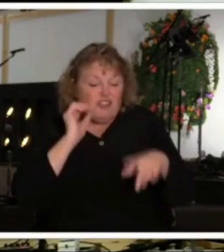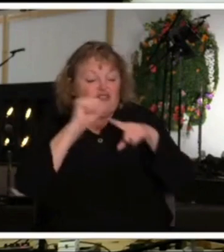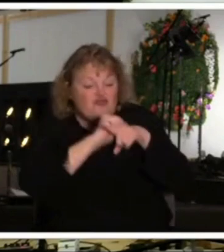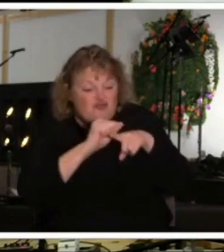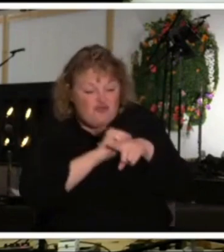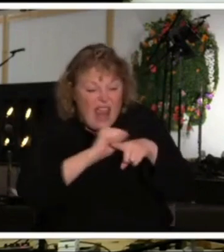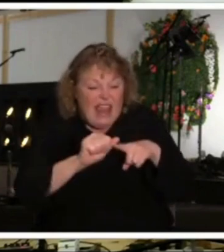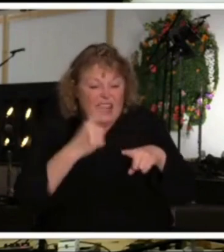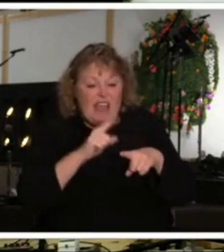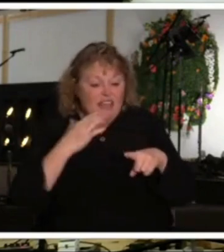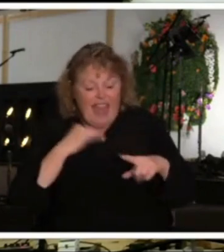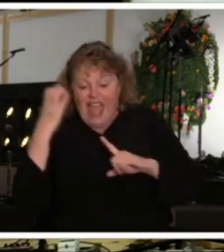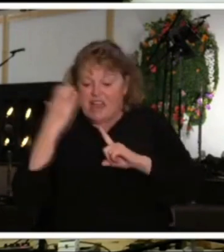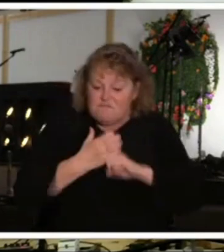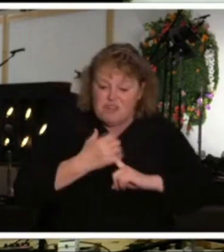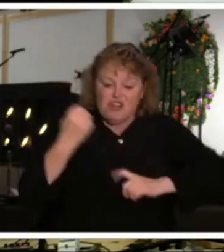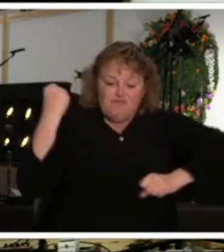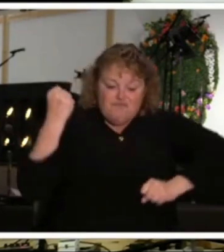stood up.